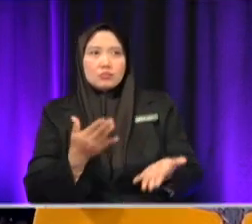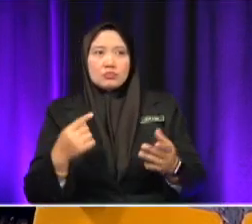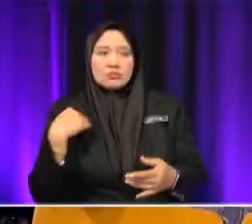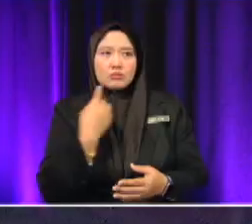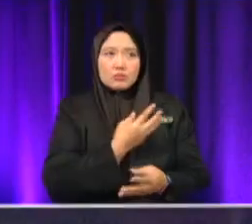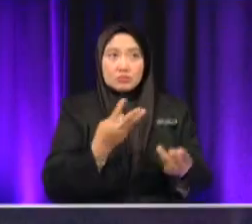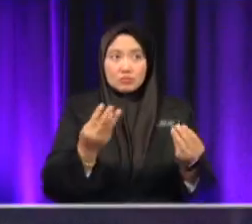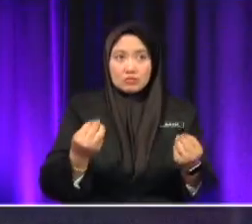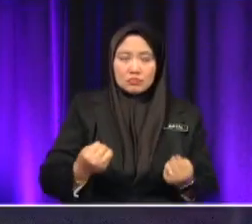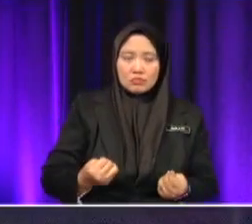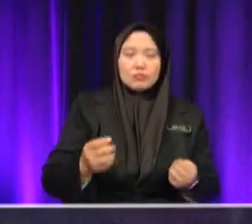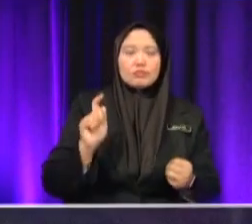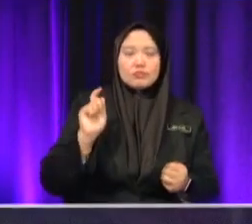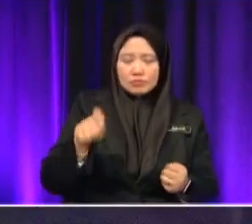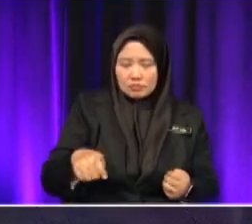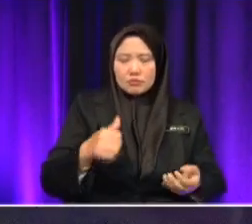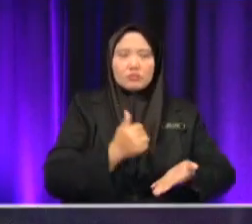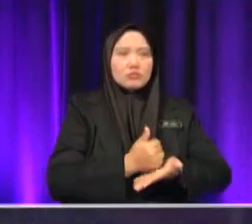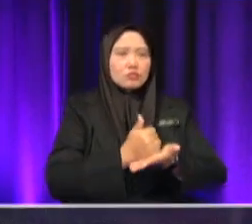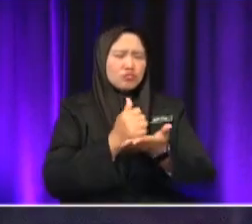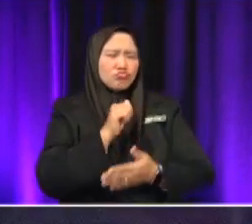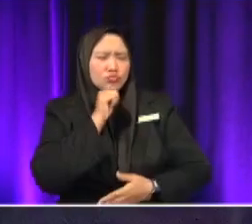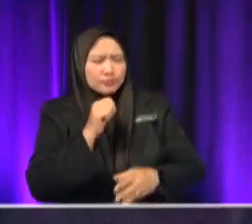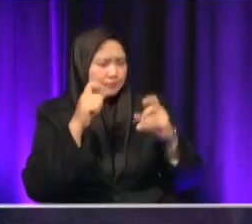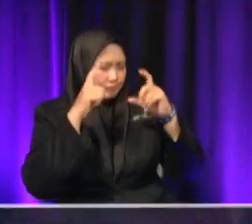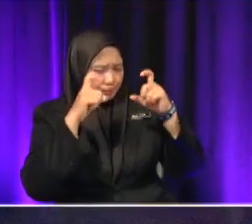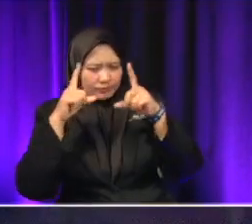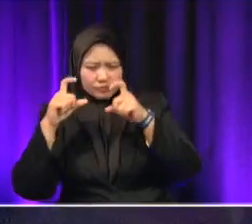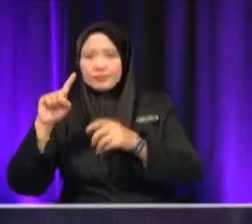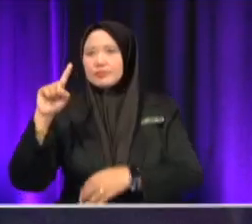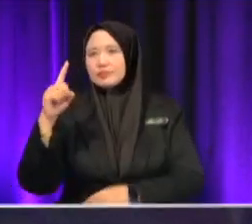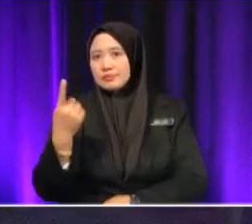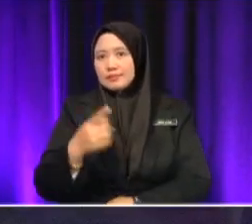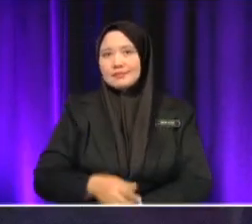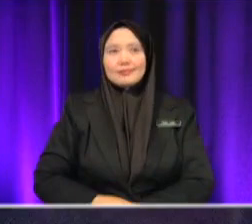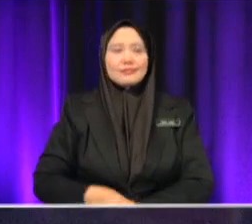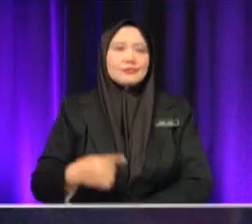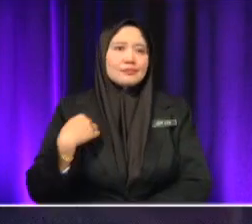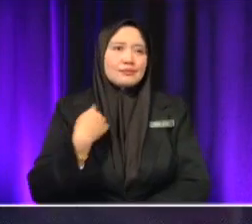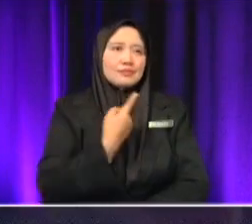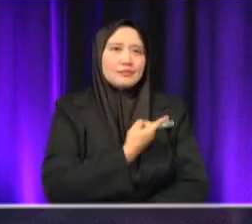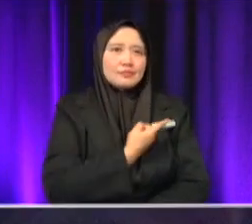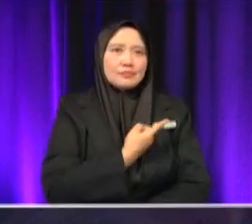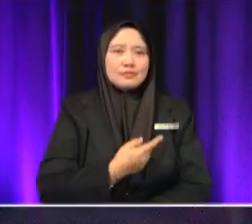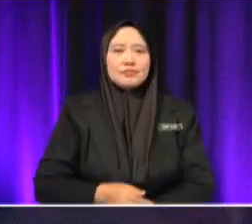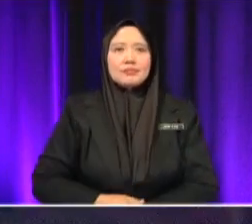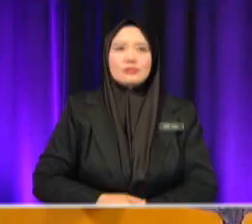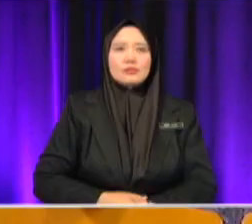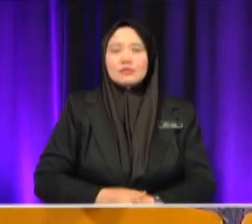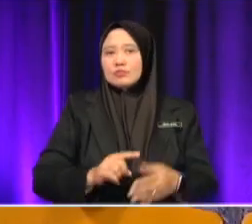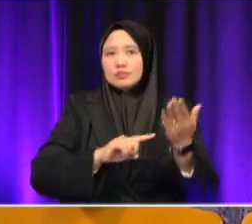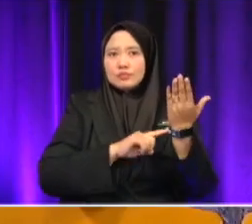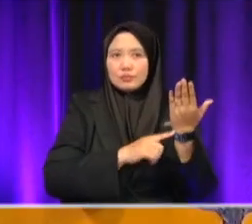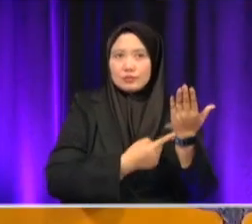not taking pictures there. Definitely. All right, now let's begin our class today, teacher. Okay, sure. So let's begin.